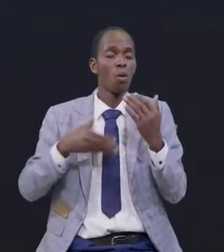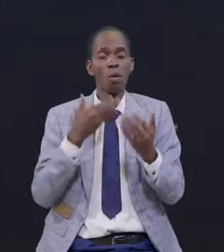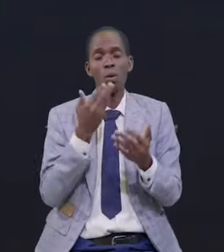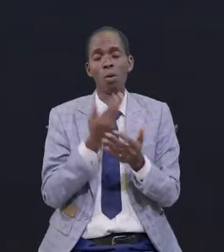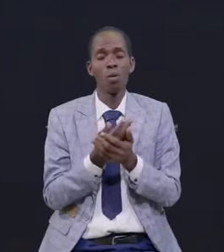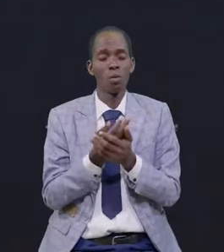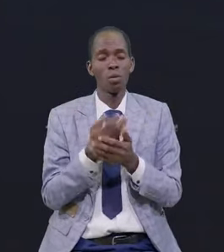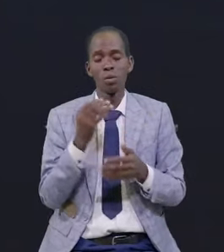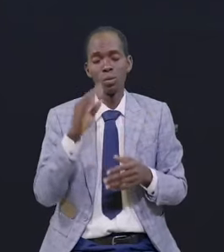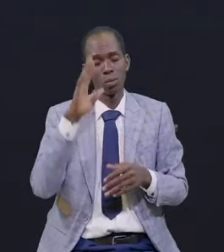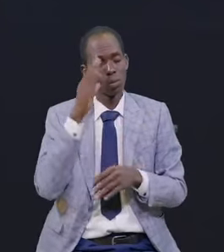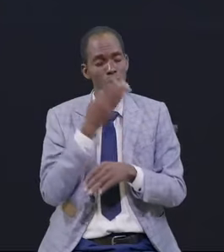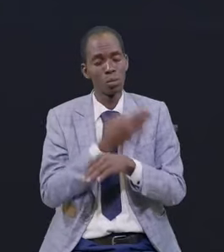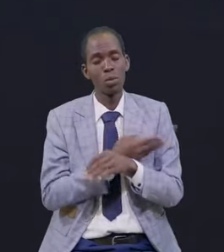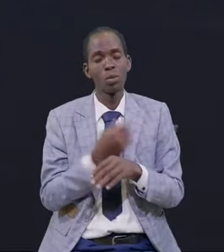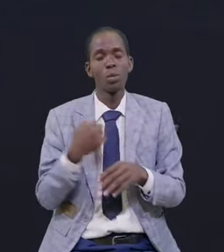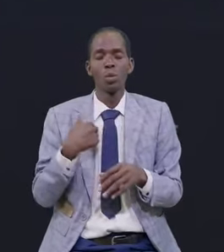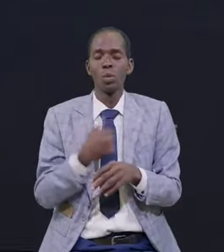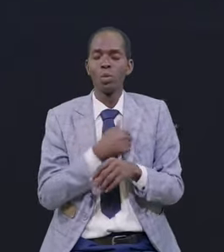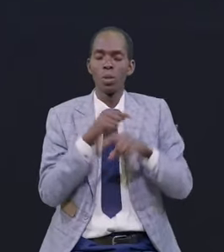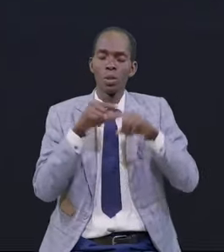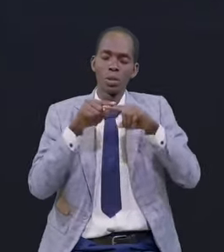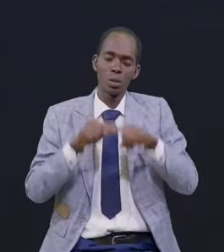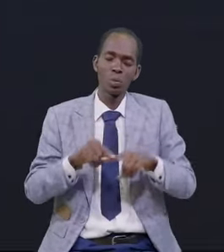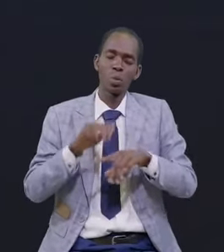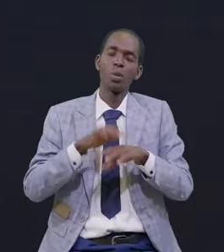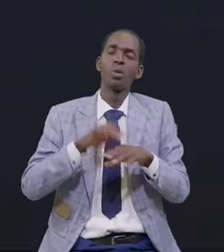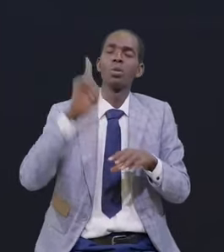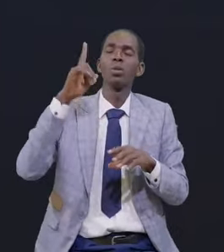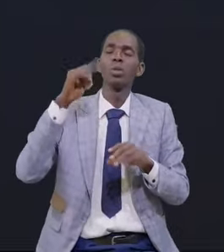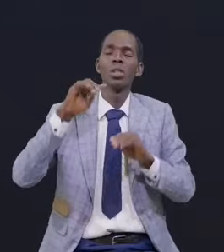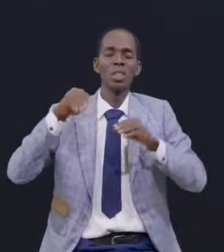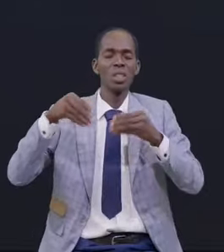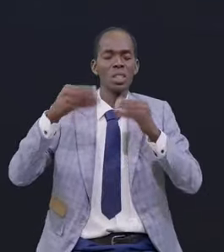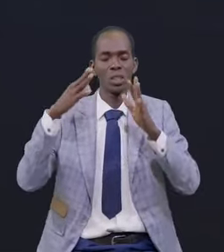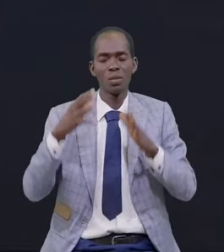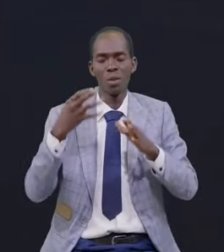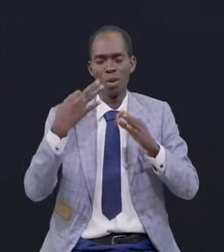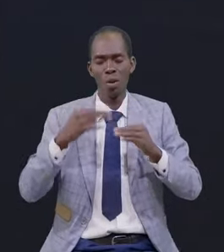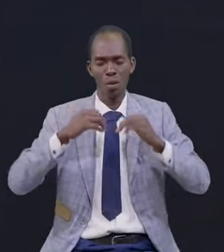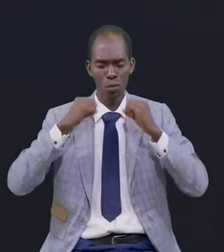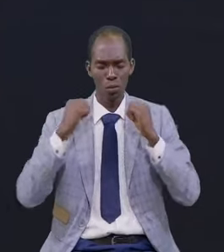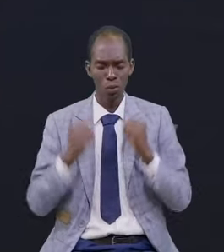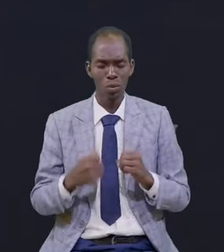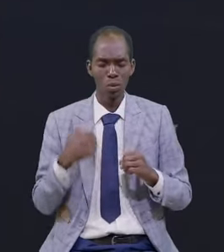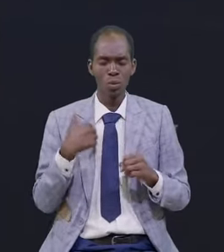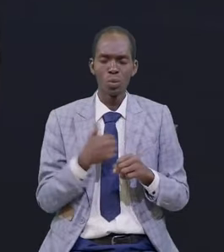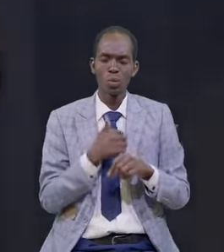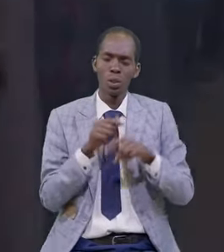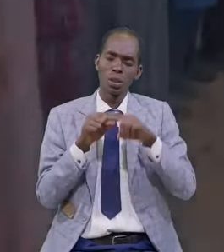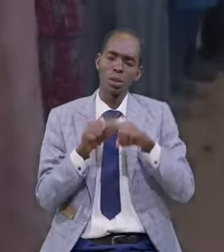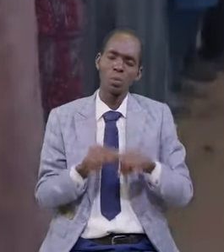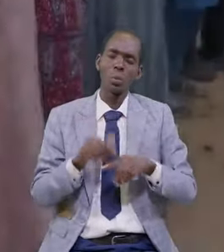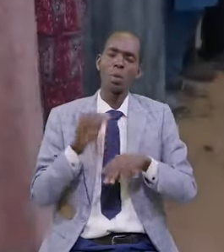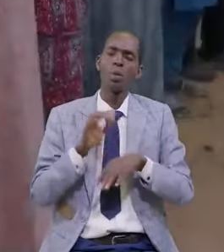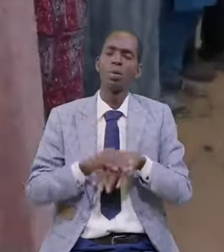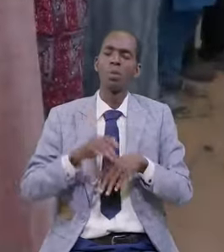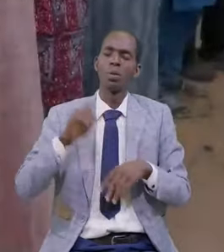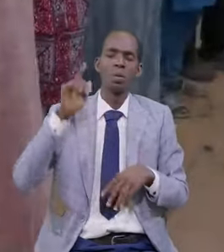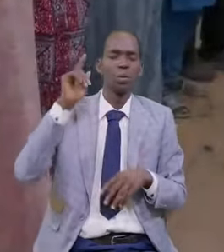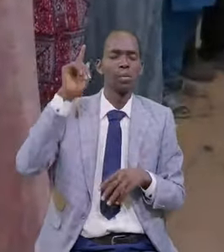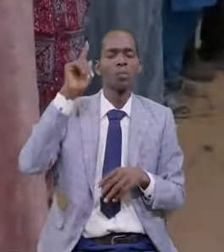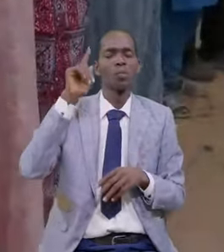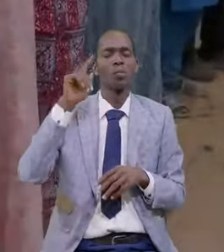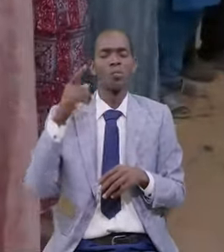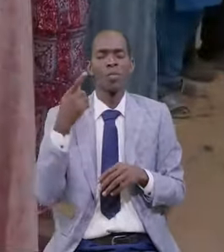strength will depend on you the high priest of our souls will depend on you the